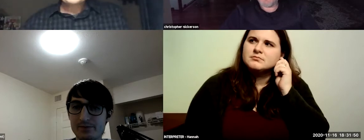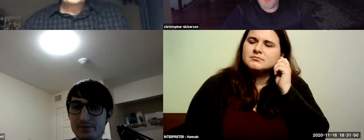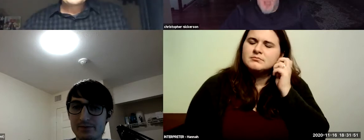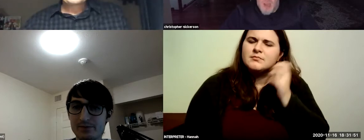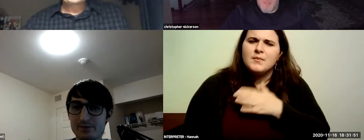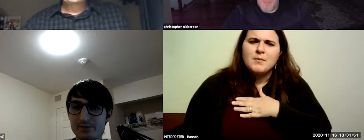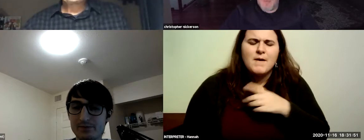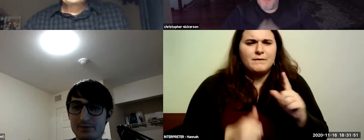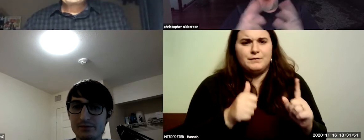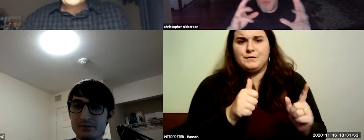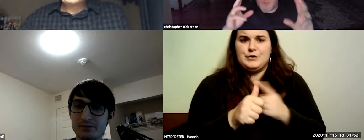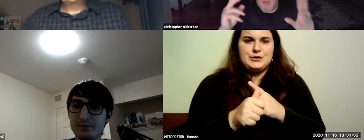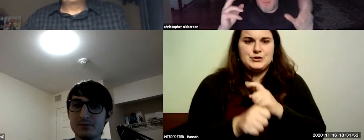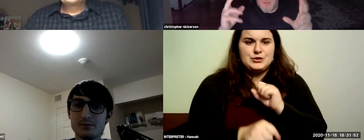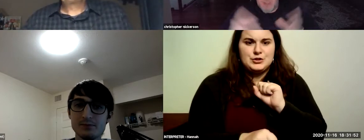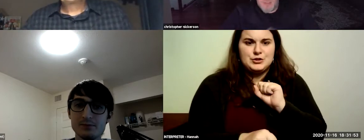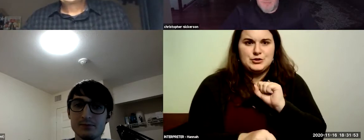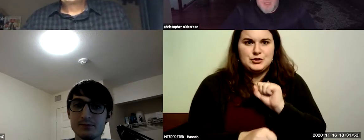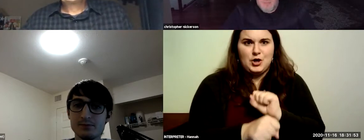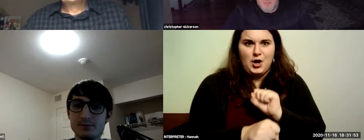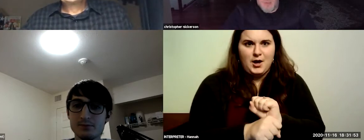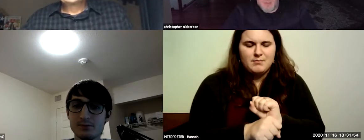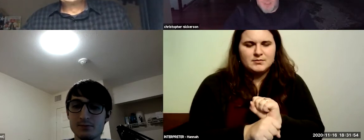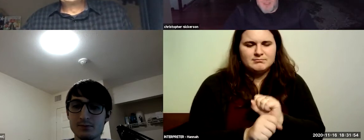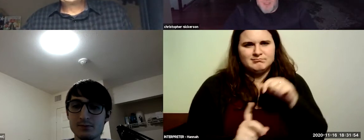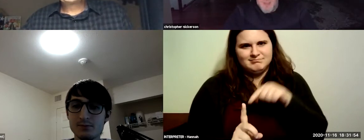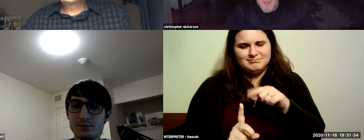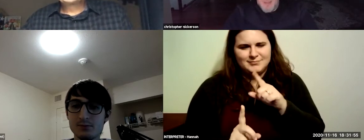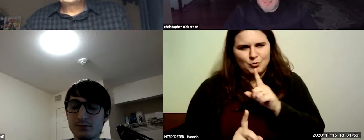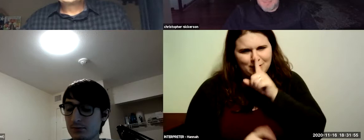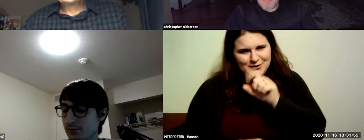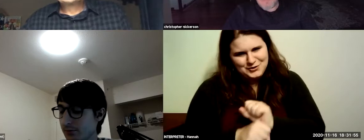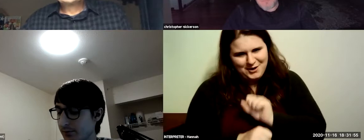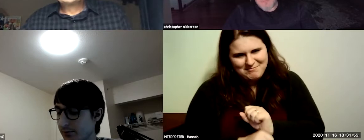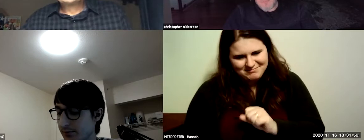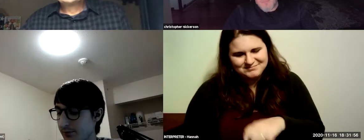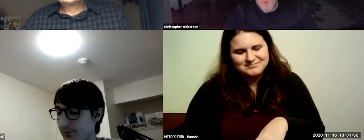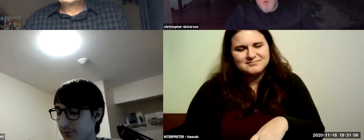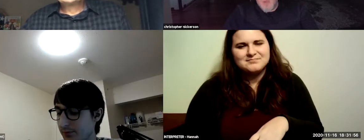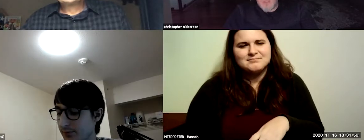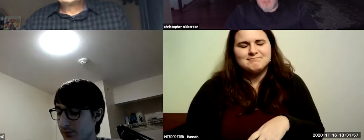first job, and if we're going to use job in the sense of job, like real job, sure.